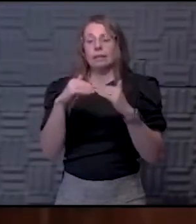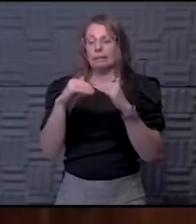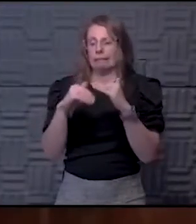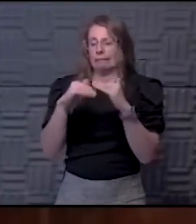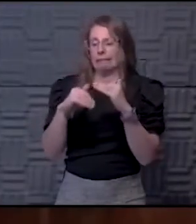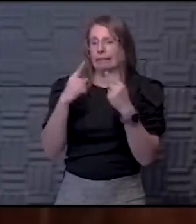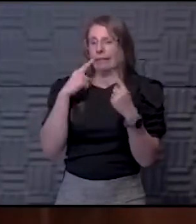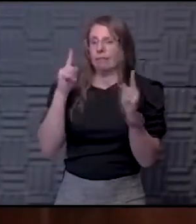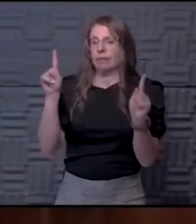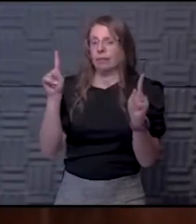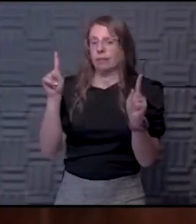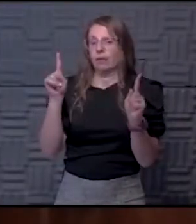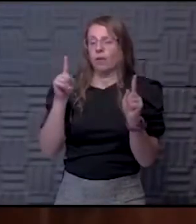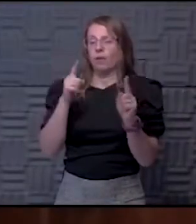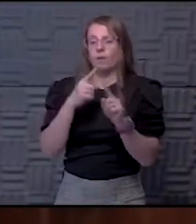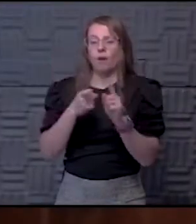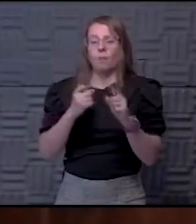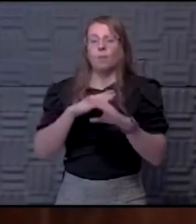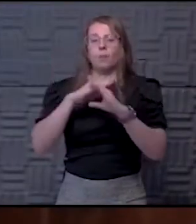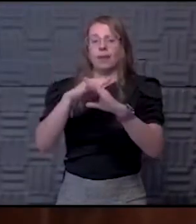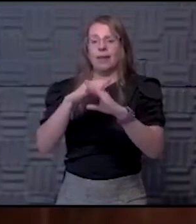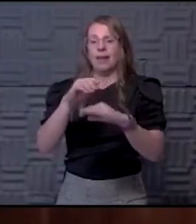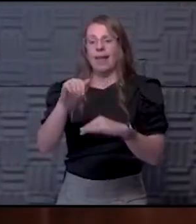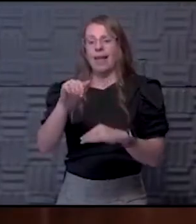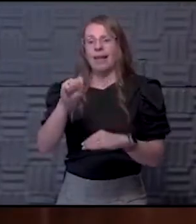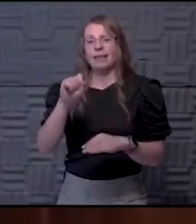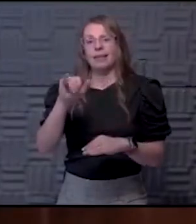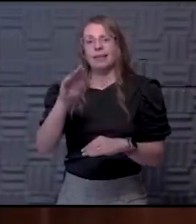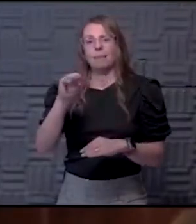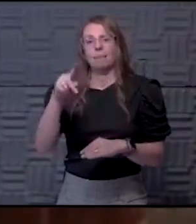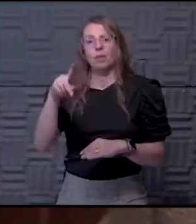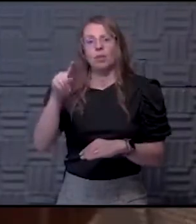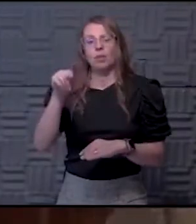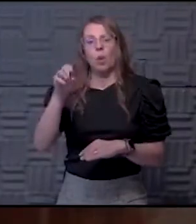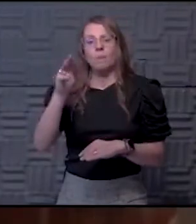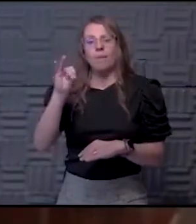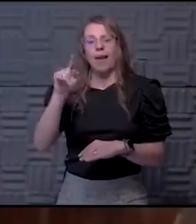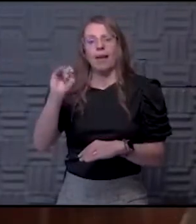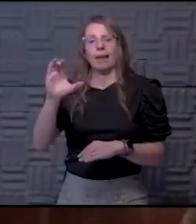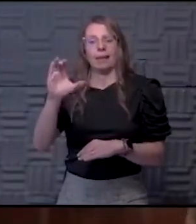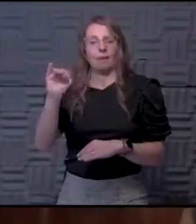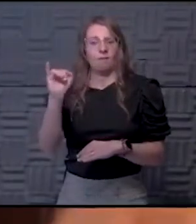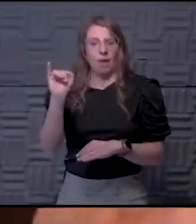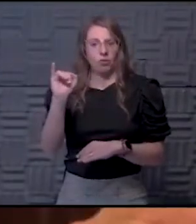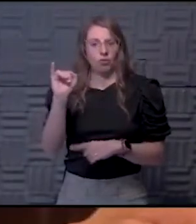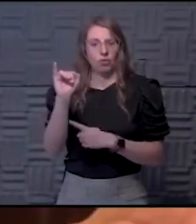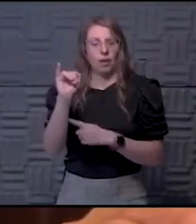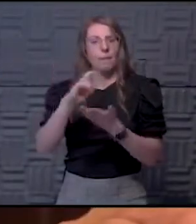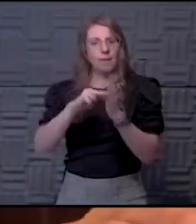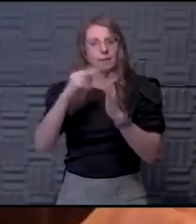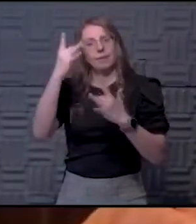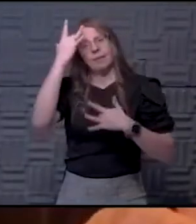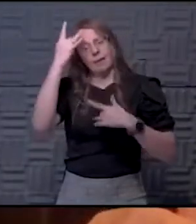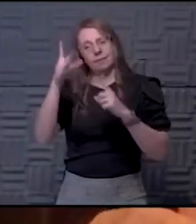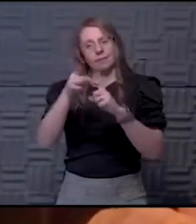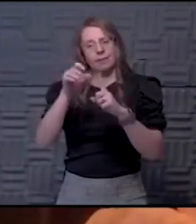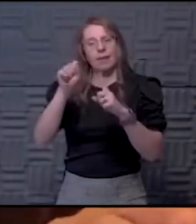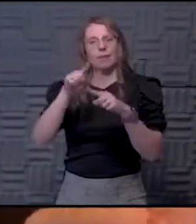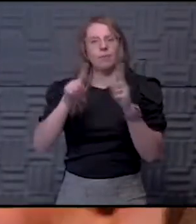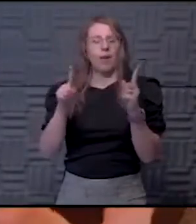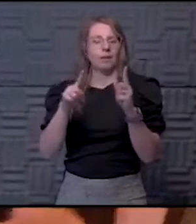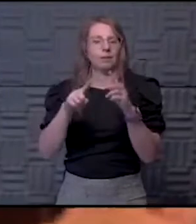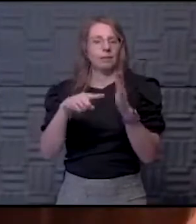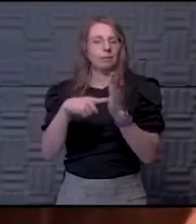efficacy is in preventing asymptomatic infection. But if you were going to create a gradient of vaccine response,